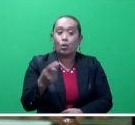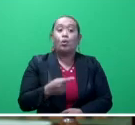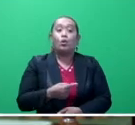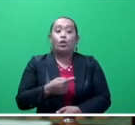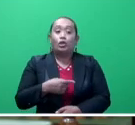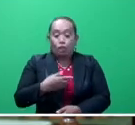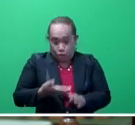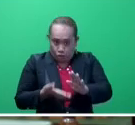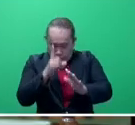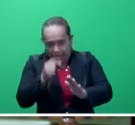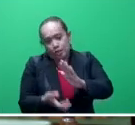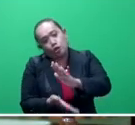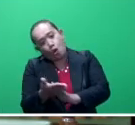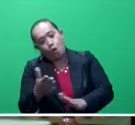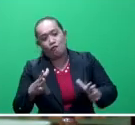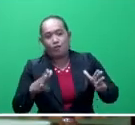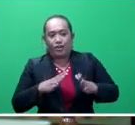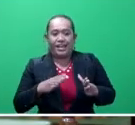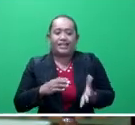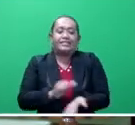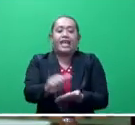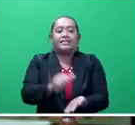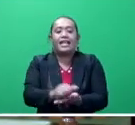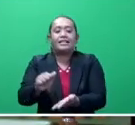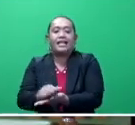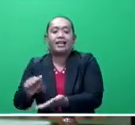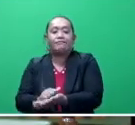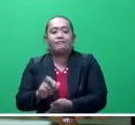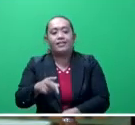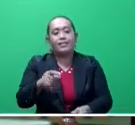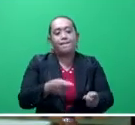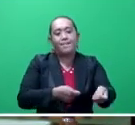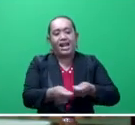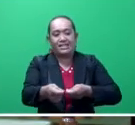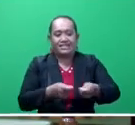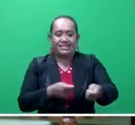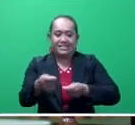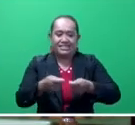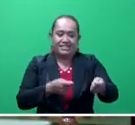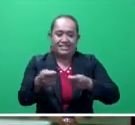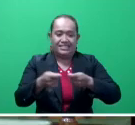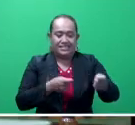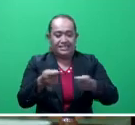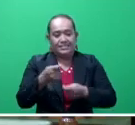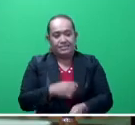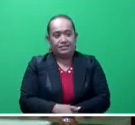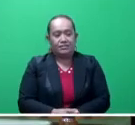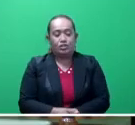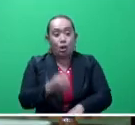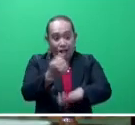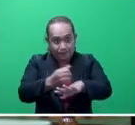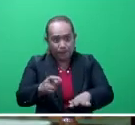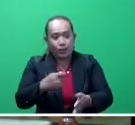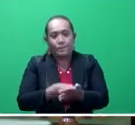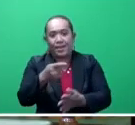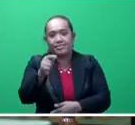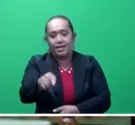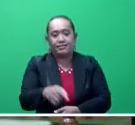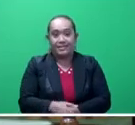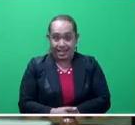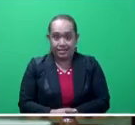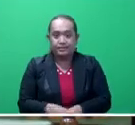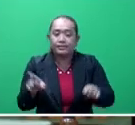family, use it to build your business, and lower your price if you think it helps you sell and earn more. Mr. Speaker, so in the same